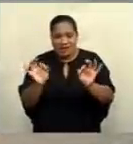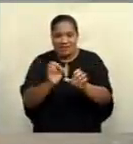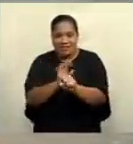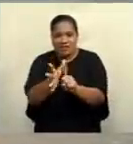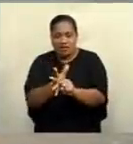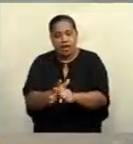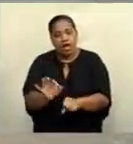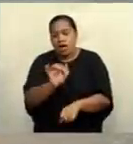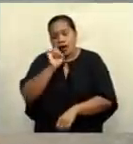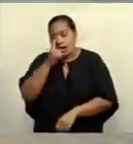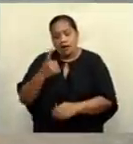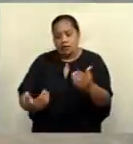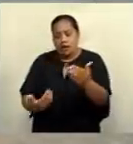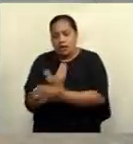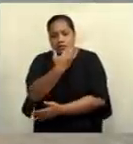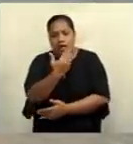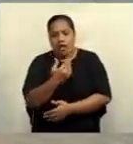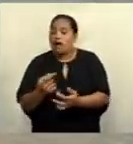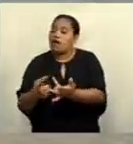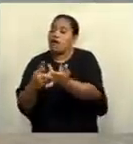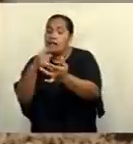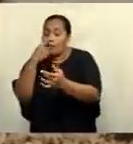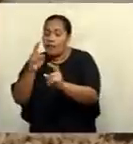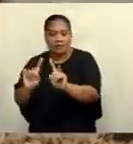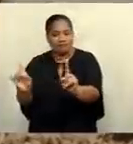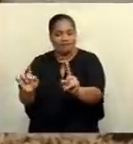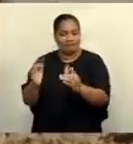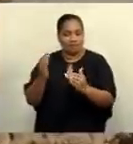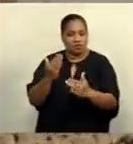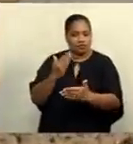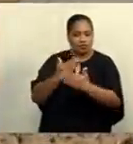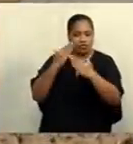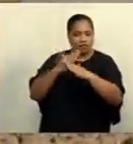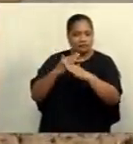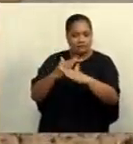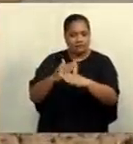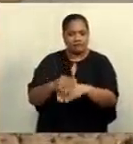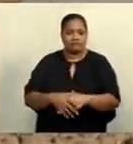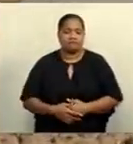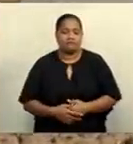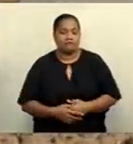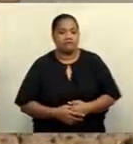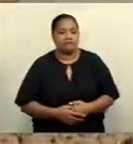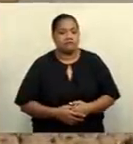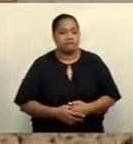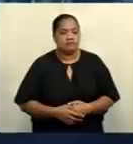in the district of Yahweh. Yahweh villagers travel to Nalotu for their shopping.